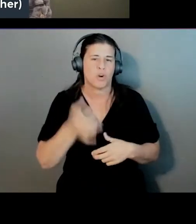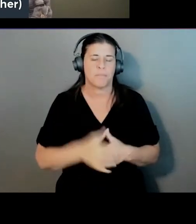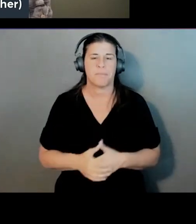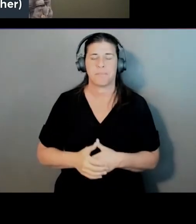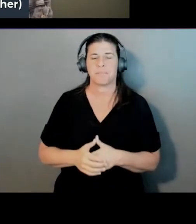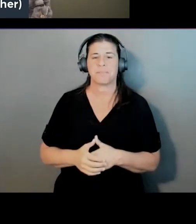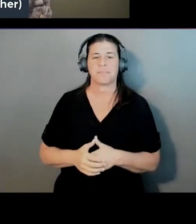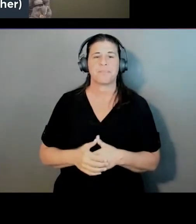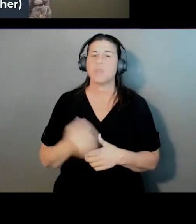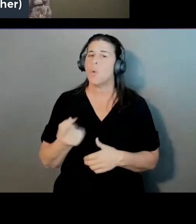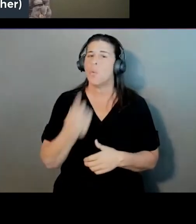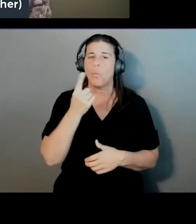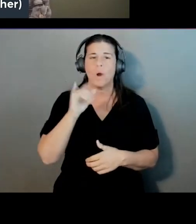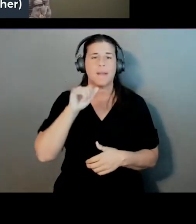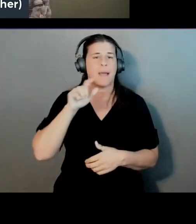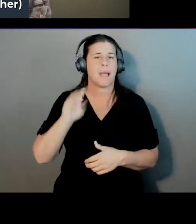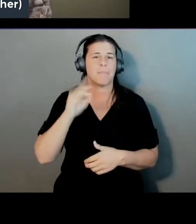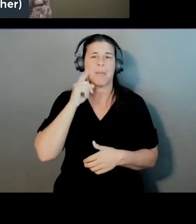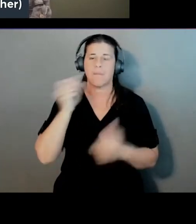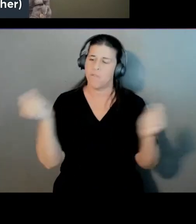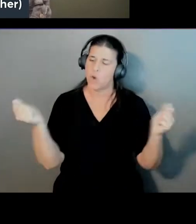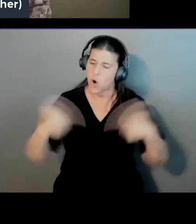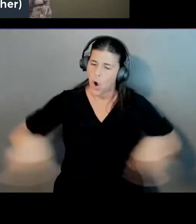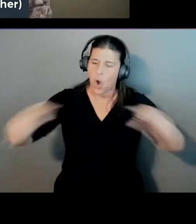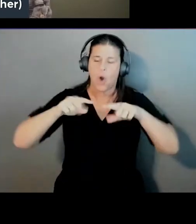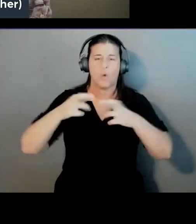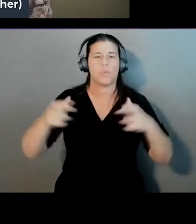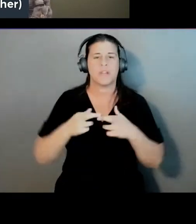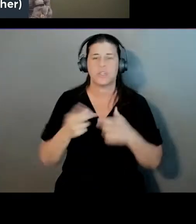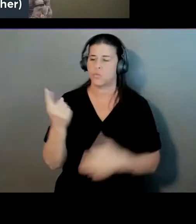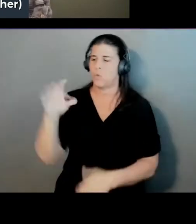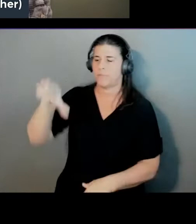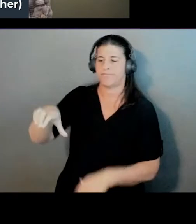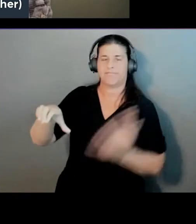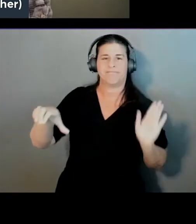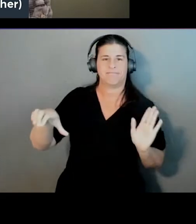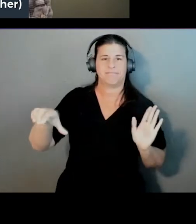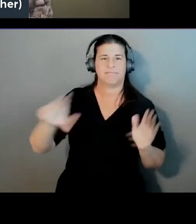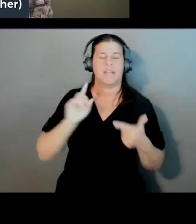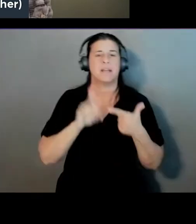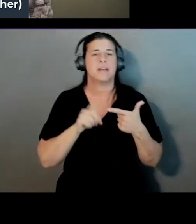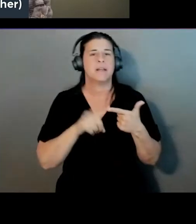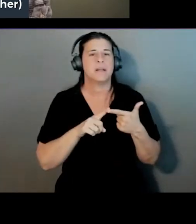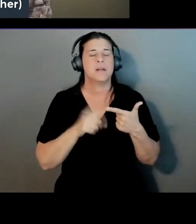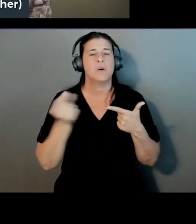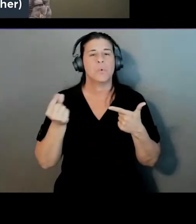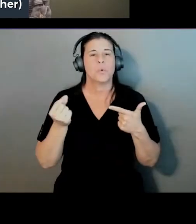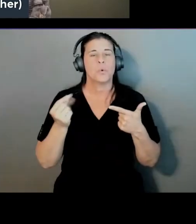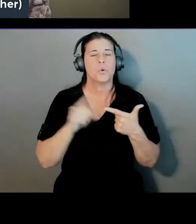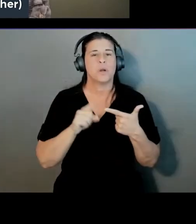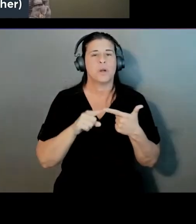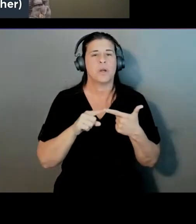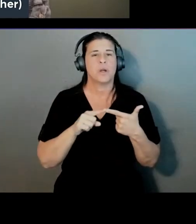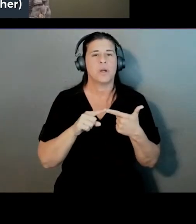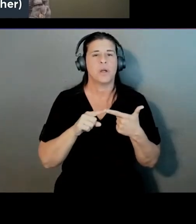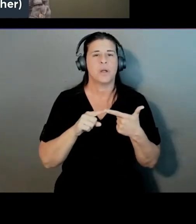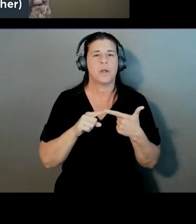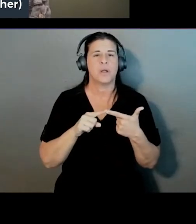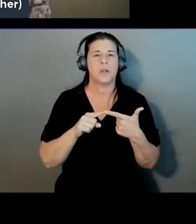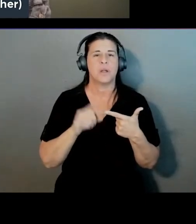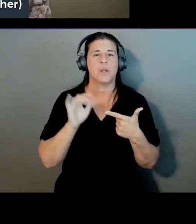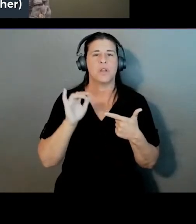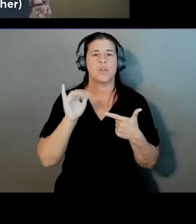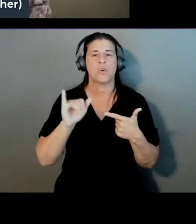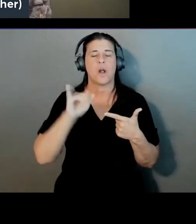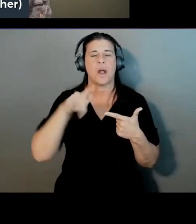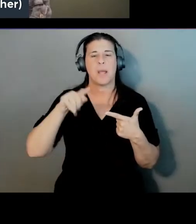one IPAM for all of your regions. The second thing that you need to do is arrange your IP addresses based on your